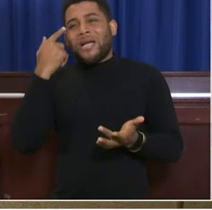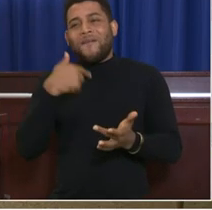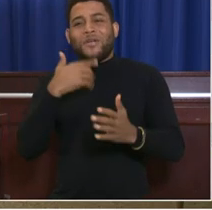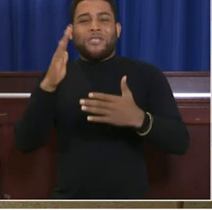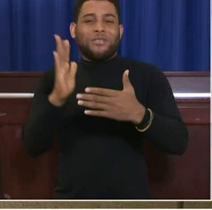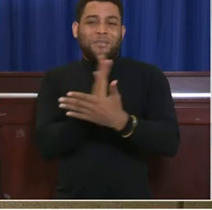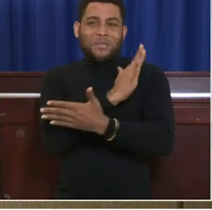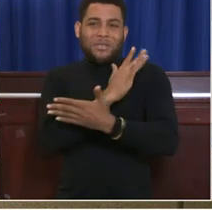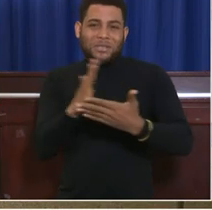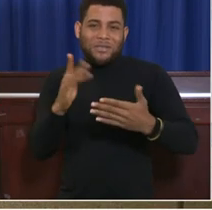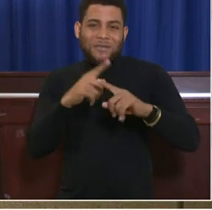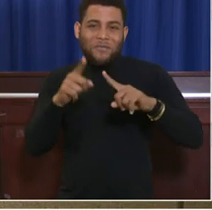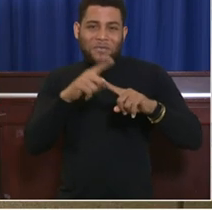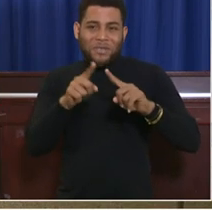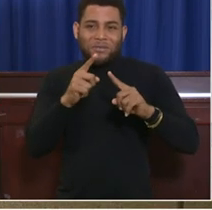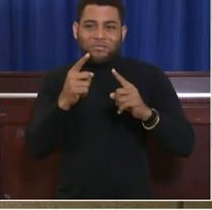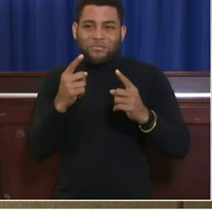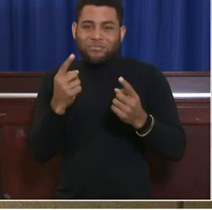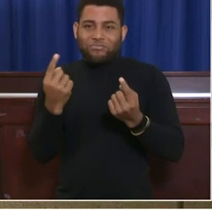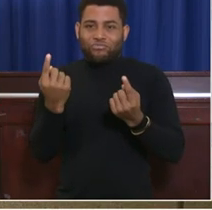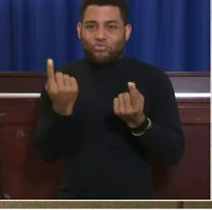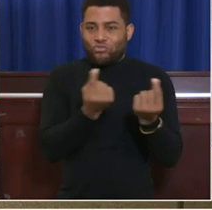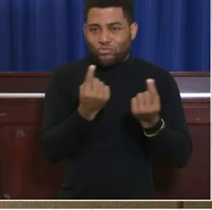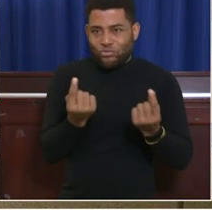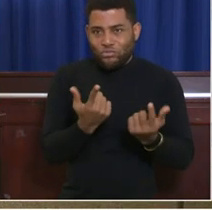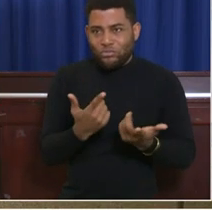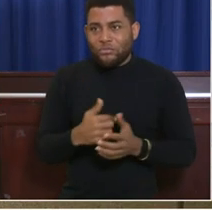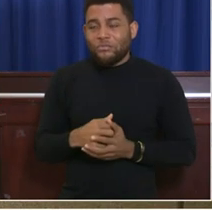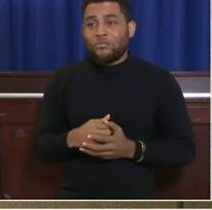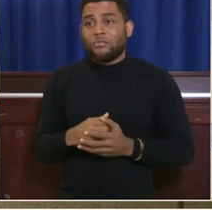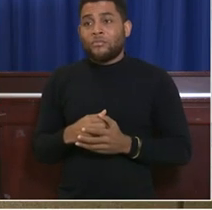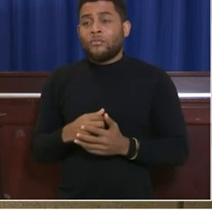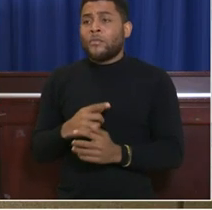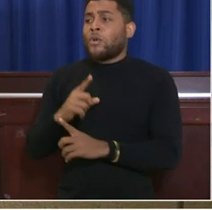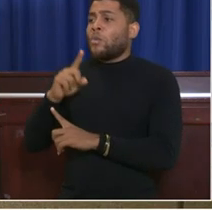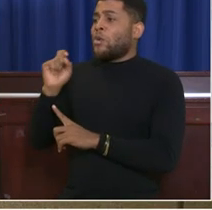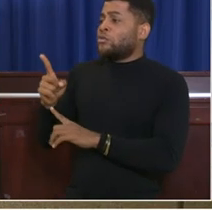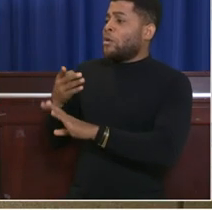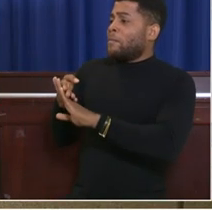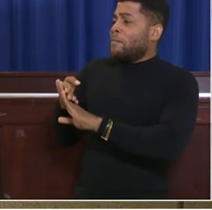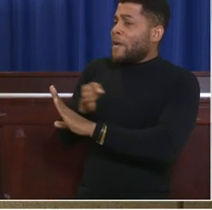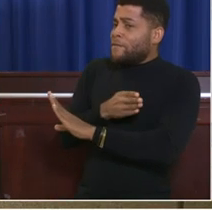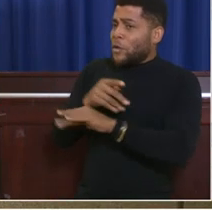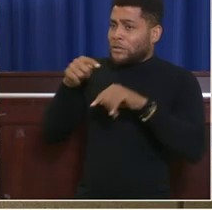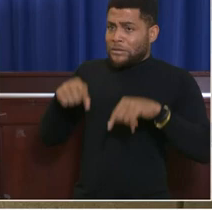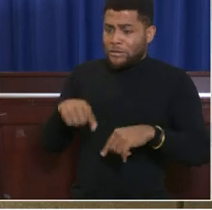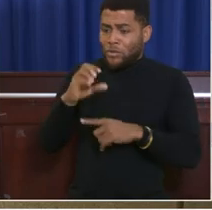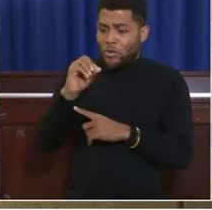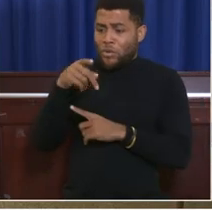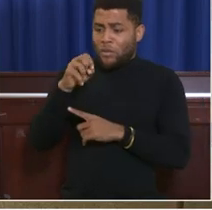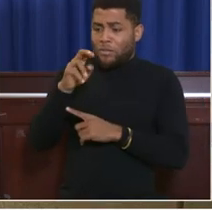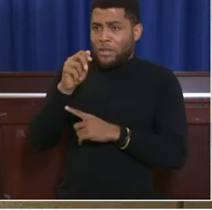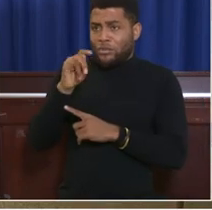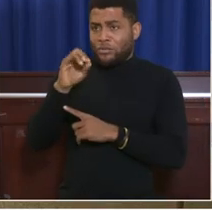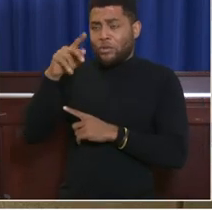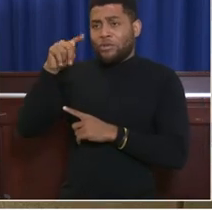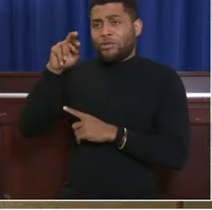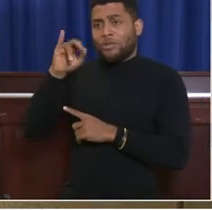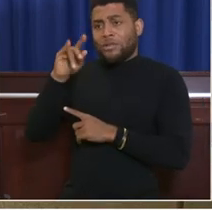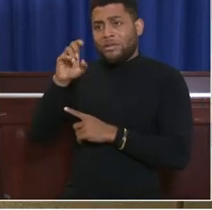What sort of supervision was being done before this operation? I will turn to Ms. Cooper and Mr.